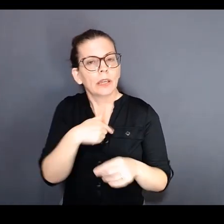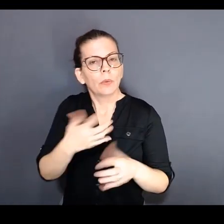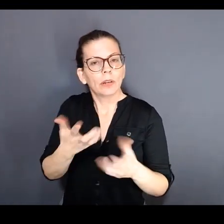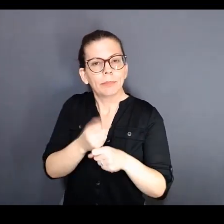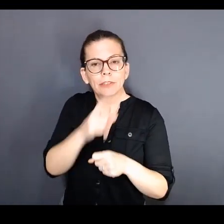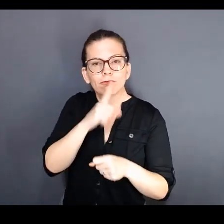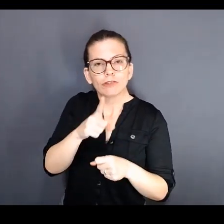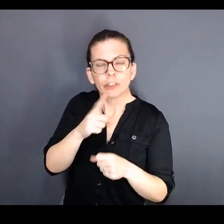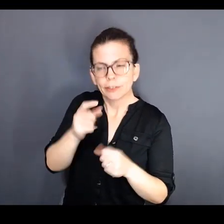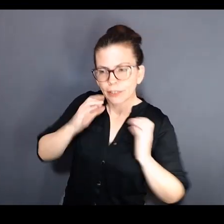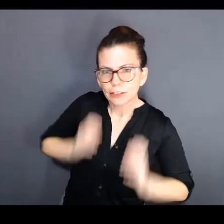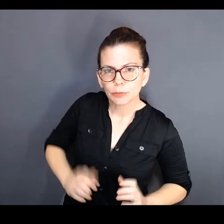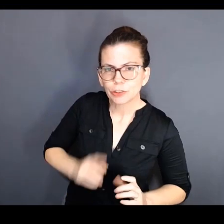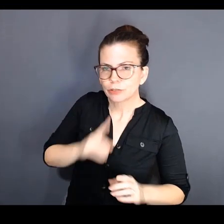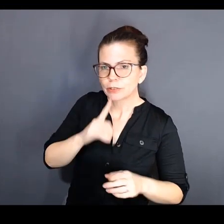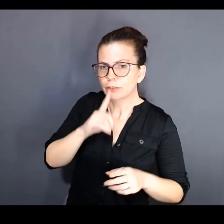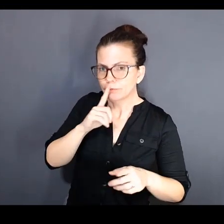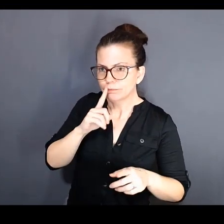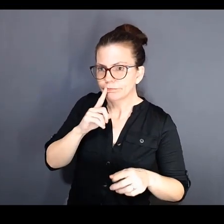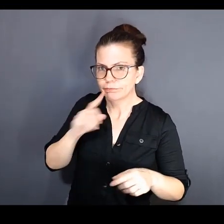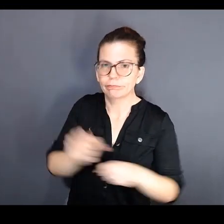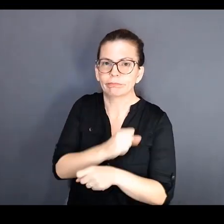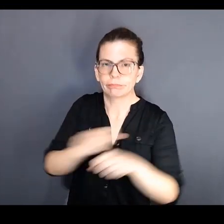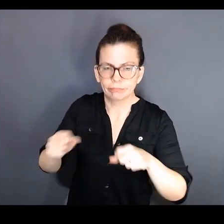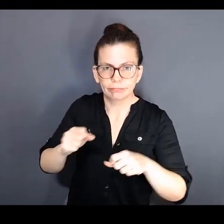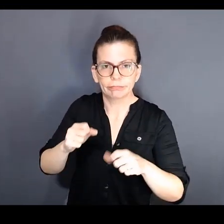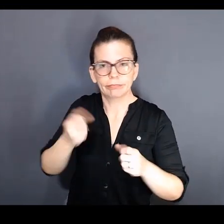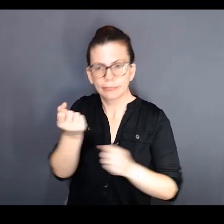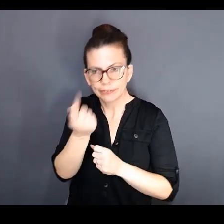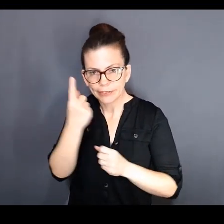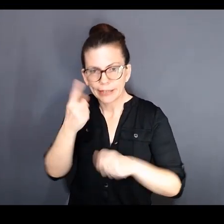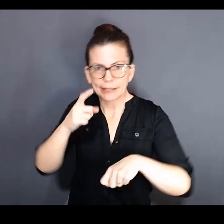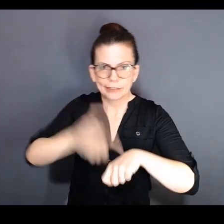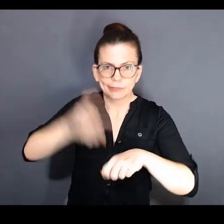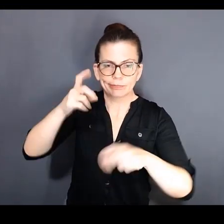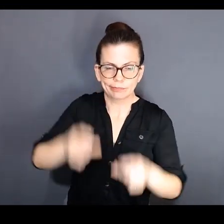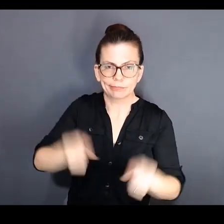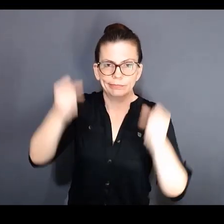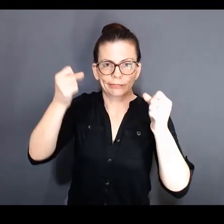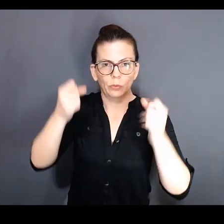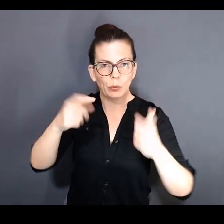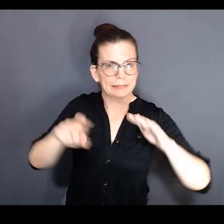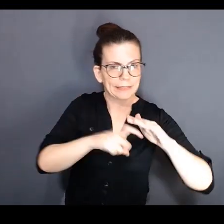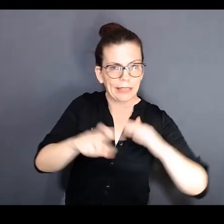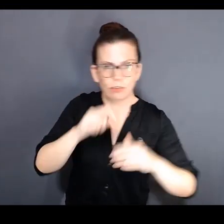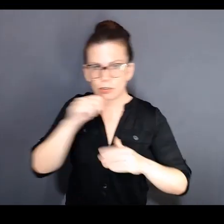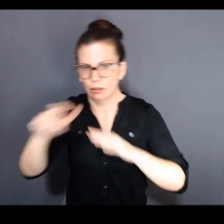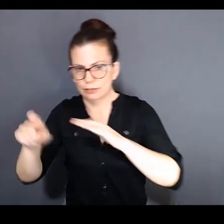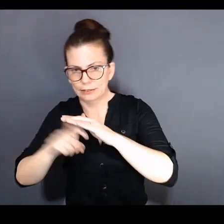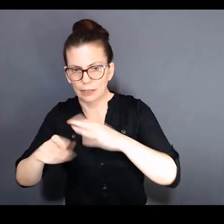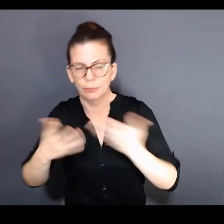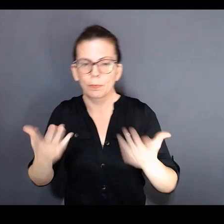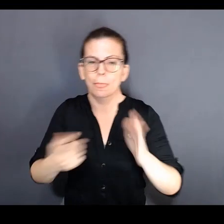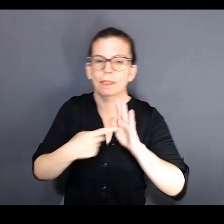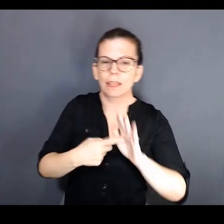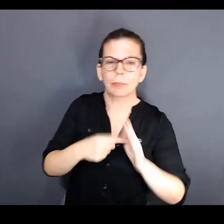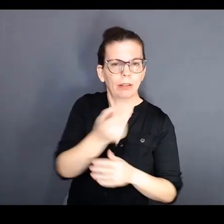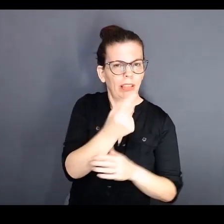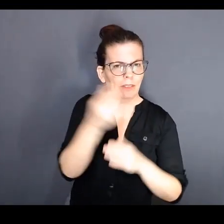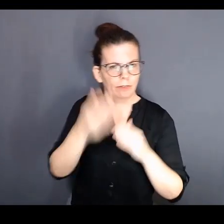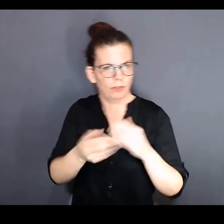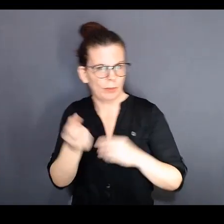because we want to make sure customers have real-time understanding of what is being scanned versus what is not. So let's